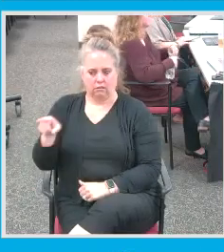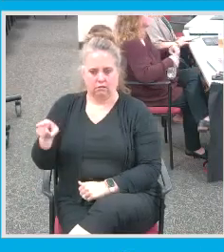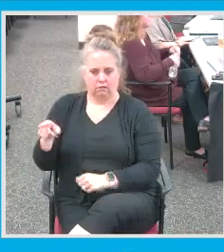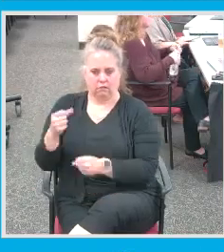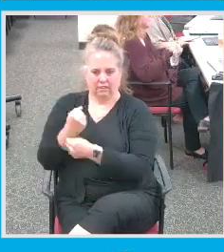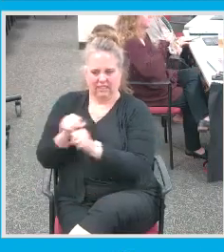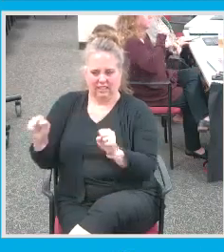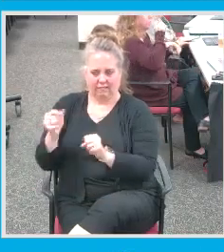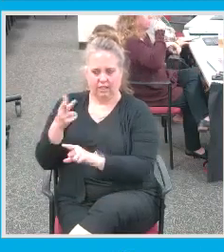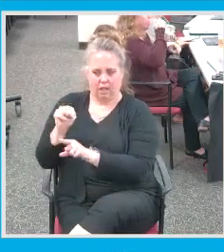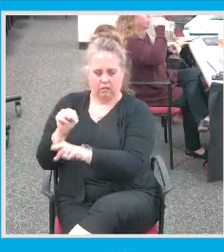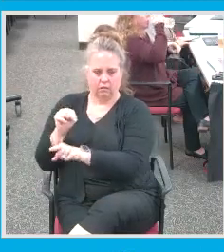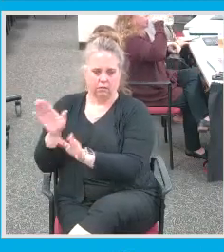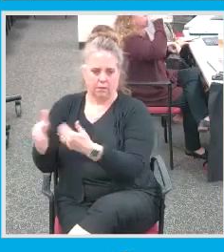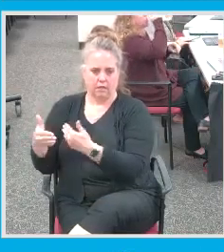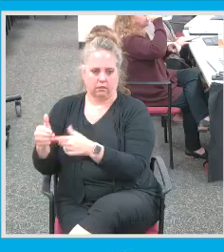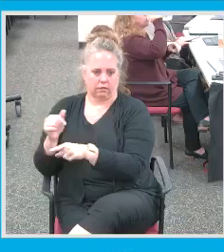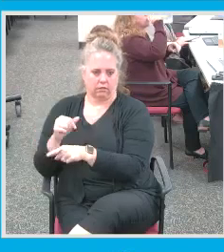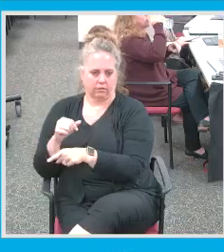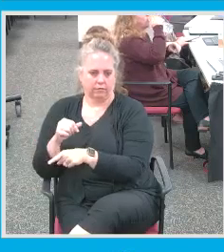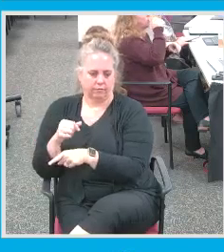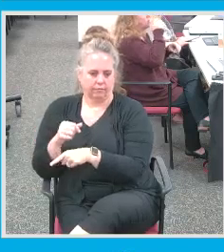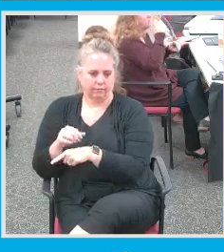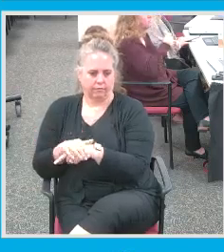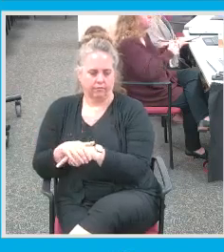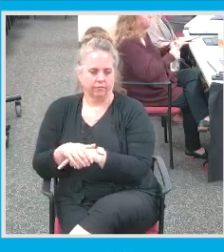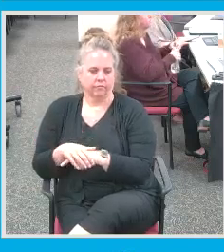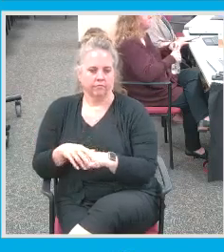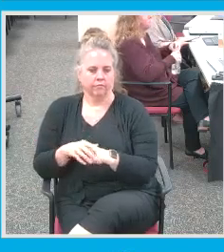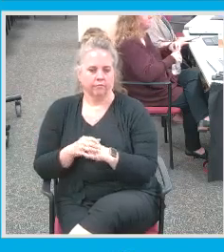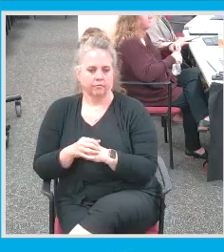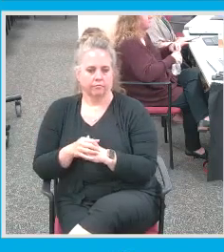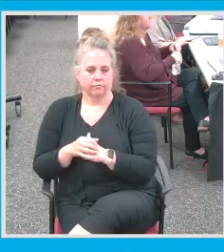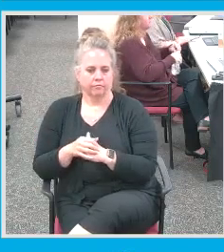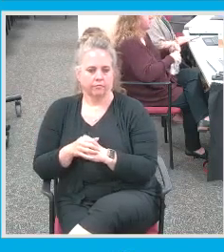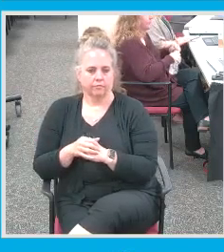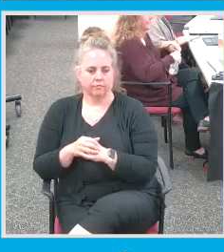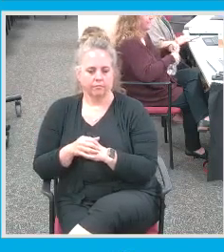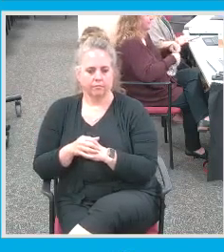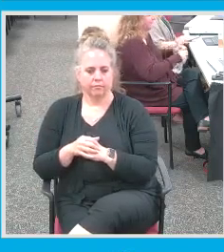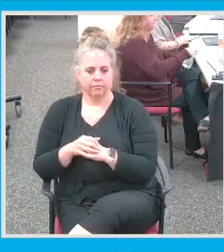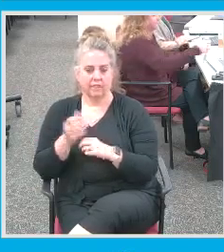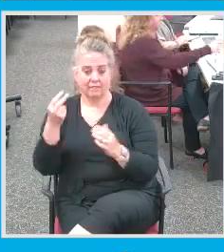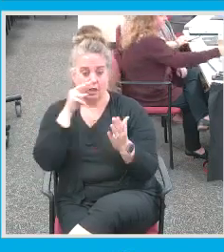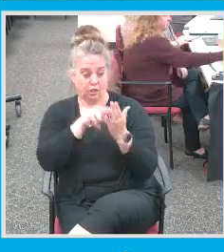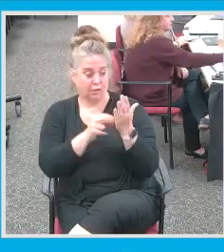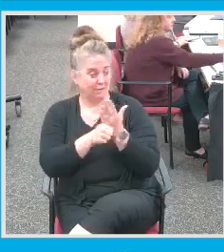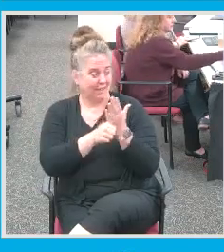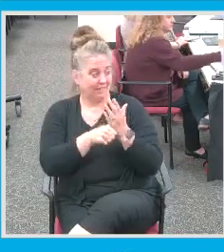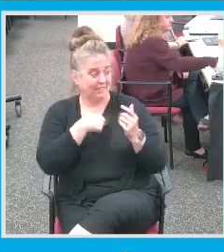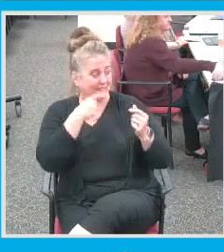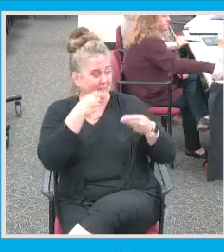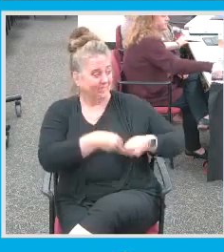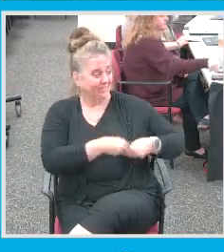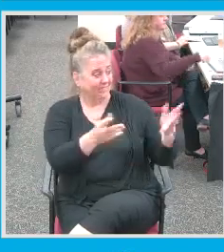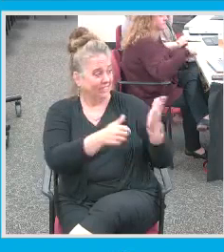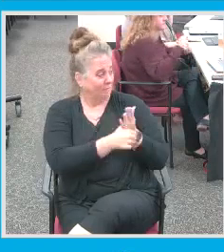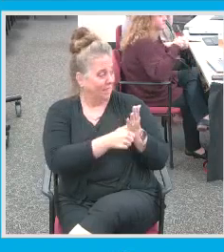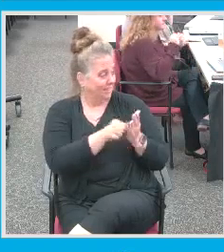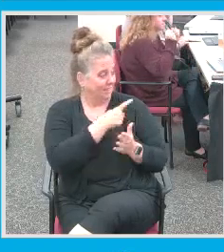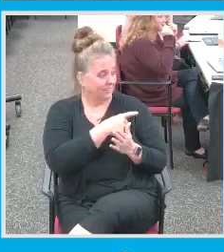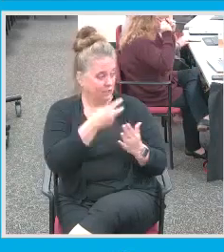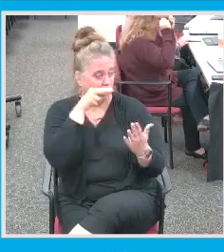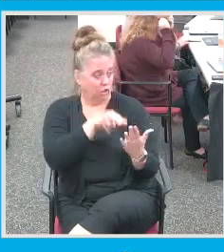outreach with our firearm retailers, asking them, so if you look in the packets that I gave you, you'll see a small sheet